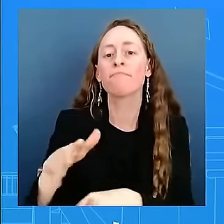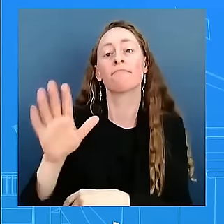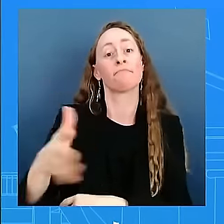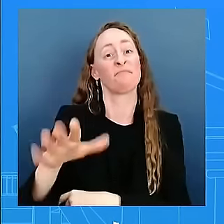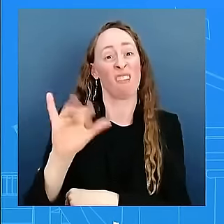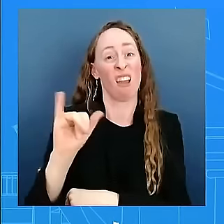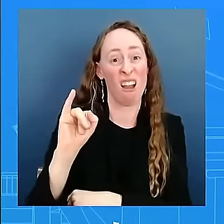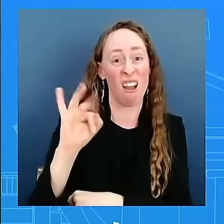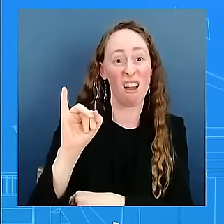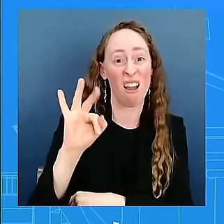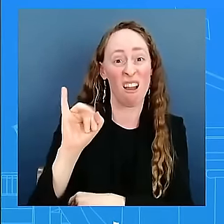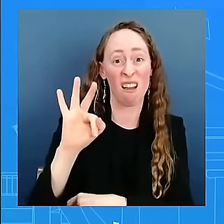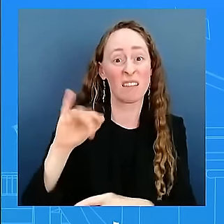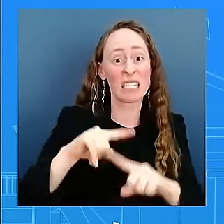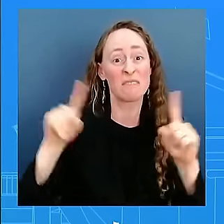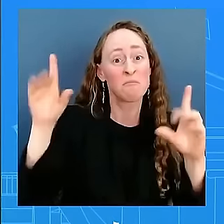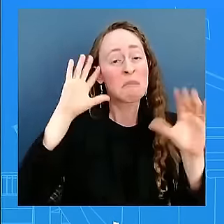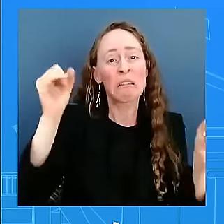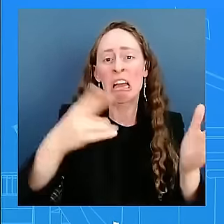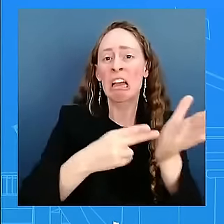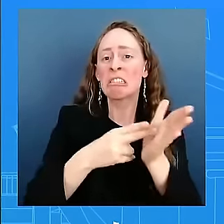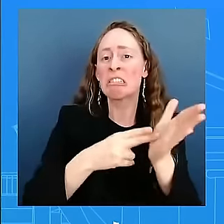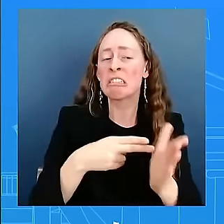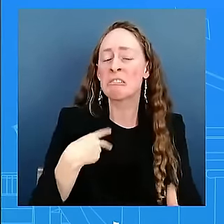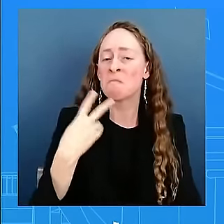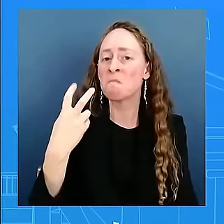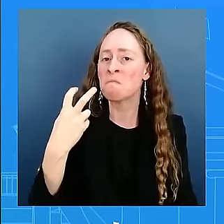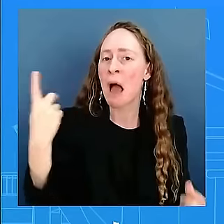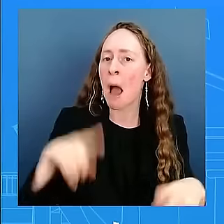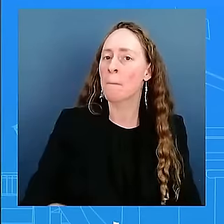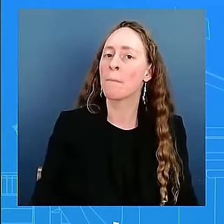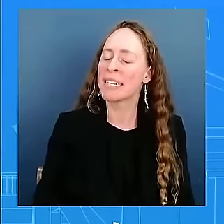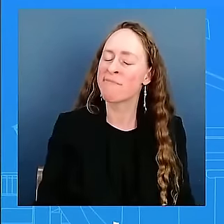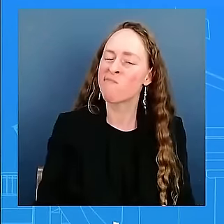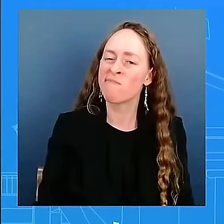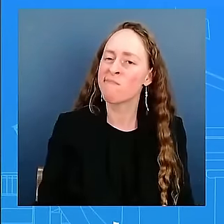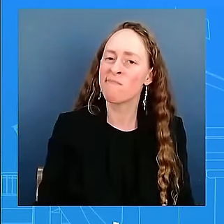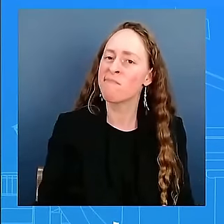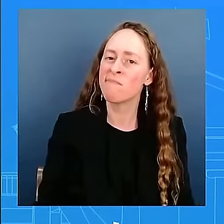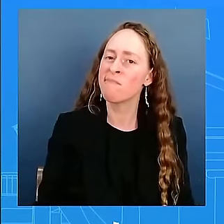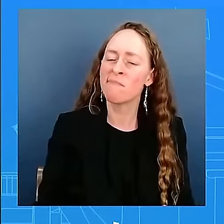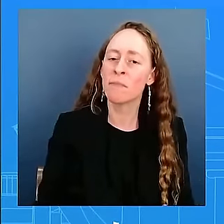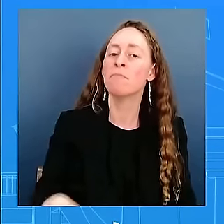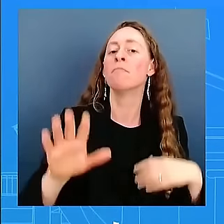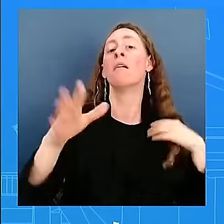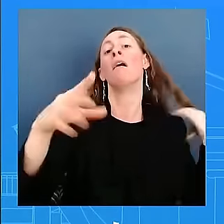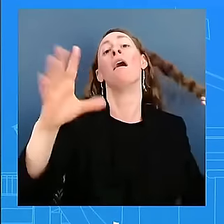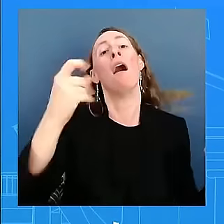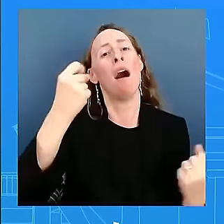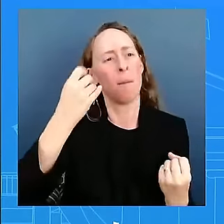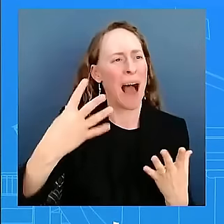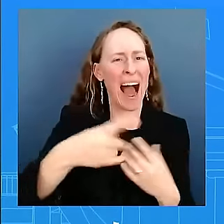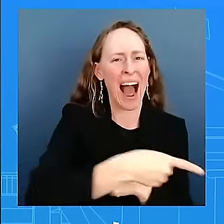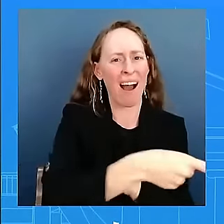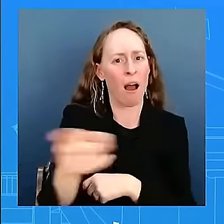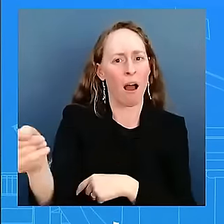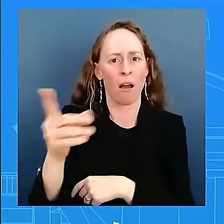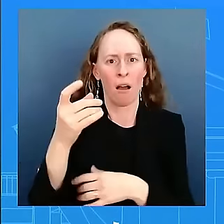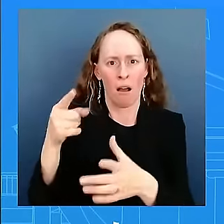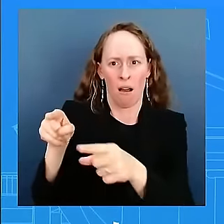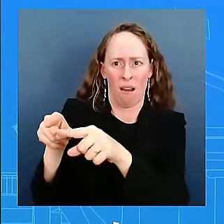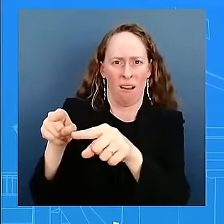happened. But as I said in my remarks, there were a lot of other people who played a central role in building out the pieces of this and